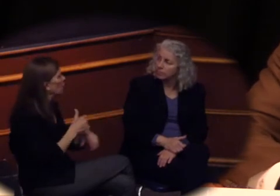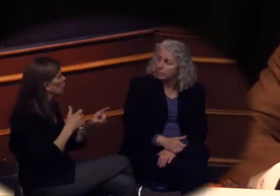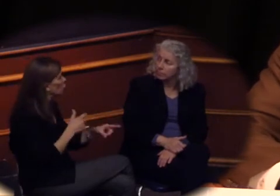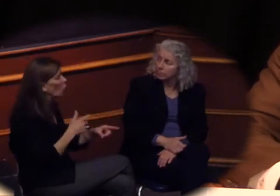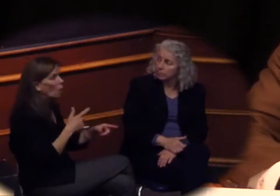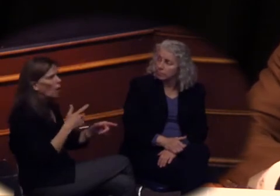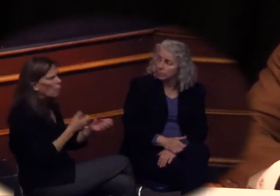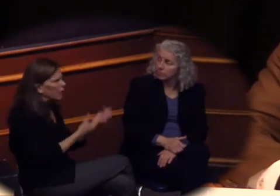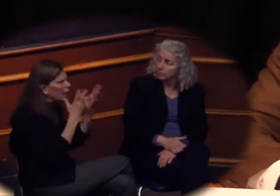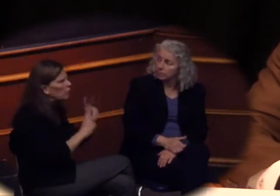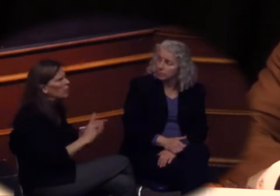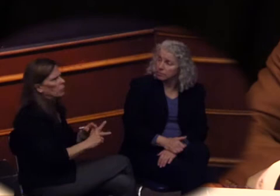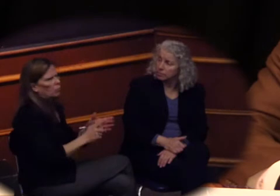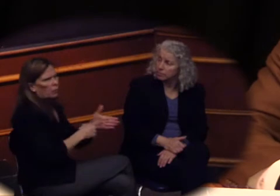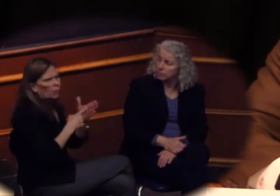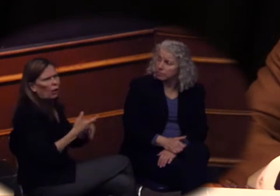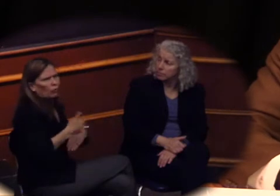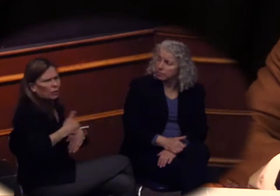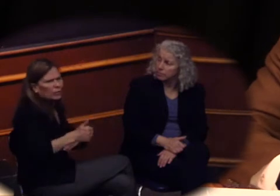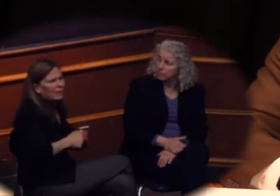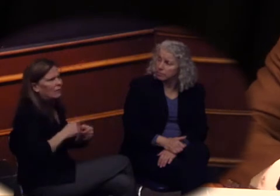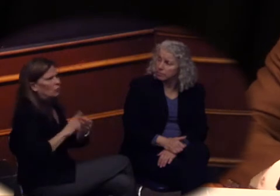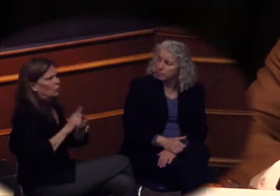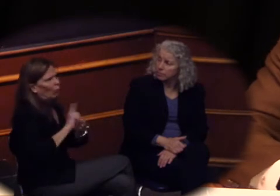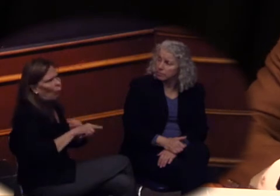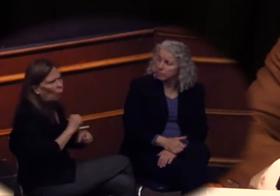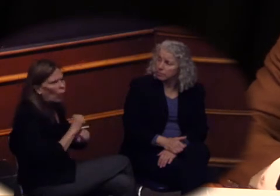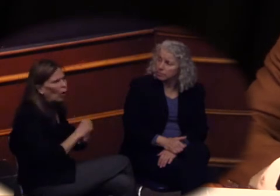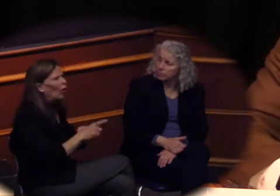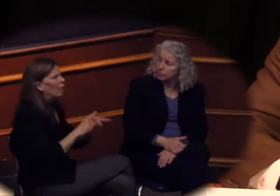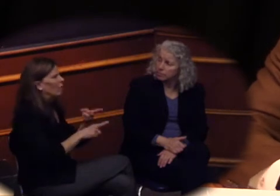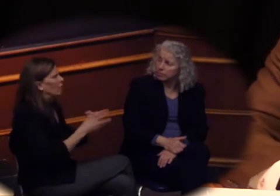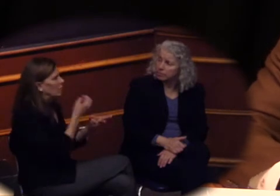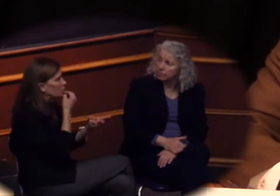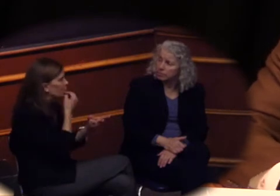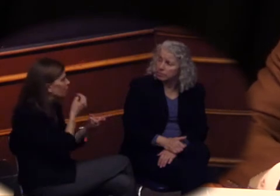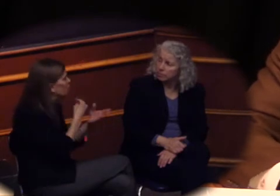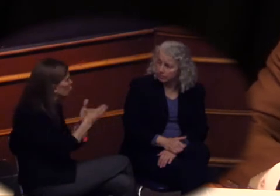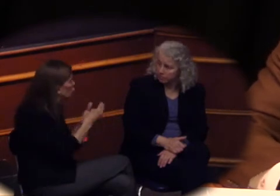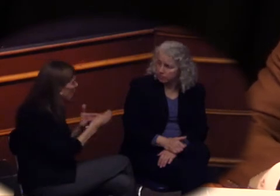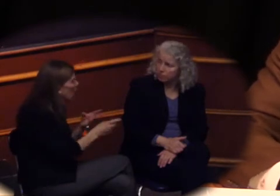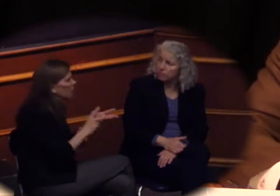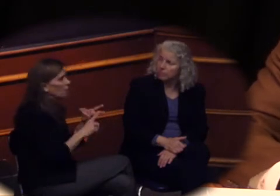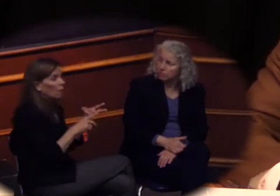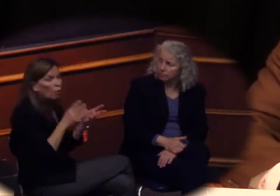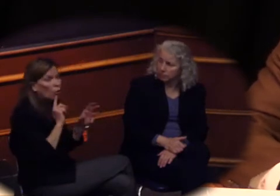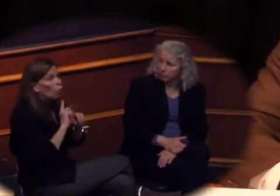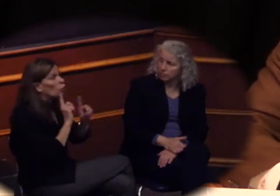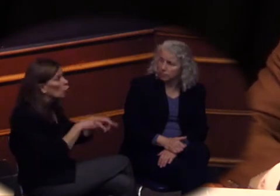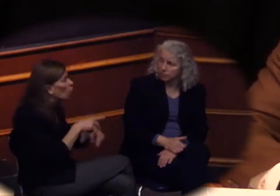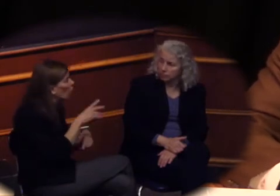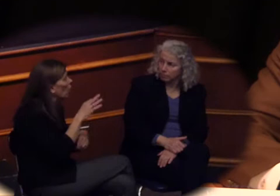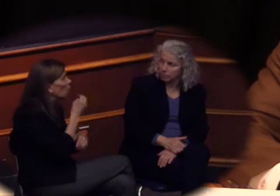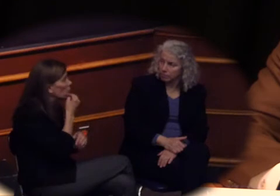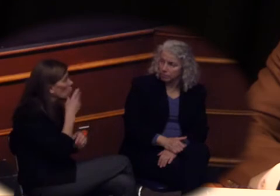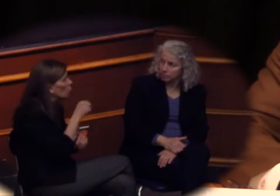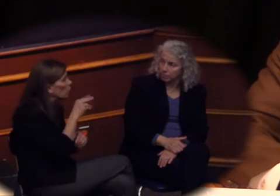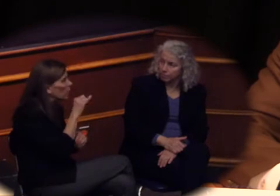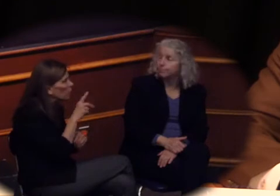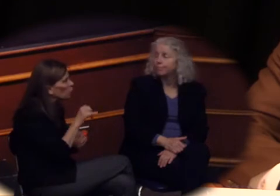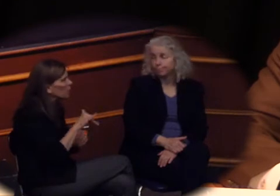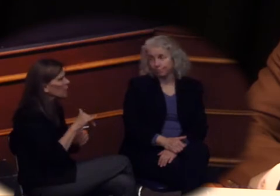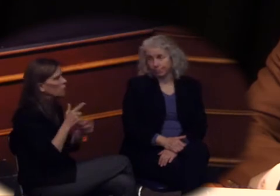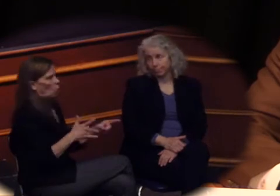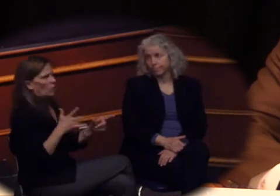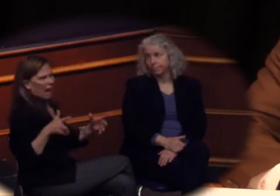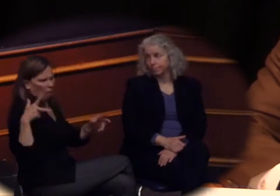to work, to get to the supermarket, to get to the food pantry or clinic, reduced service that costs more creates additional challenges for them